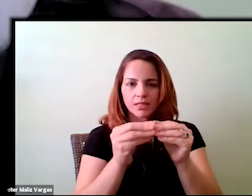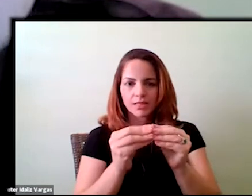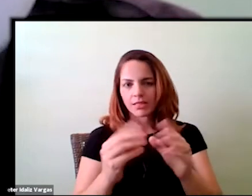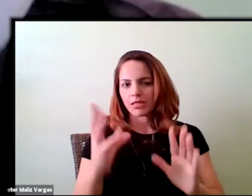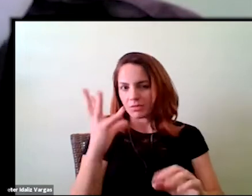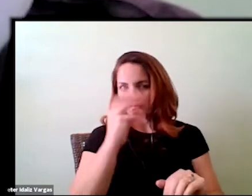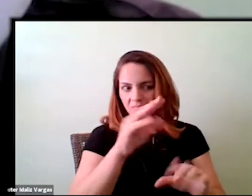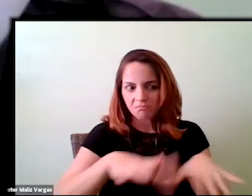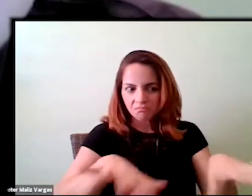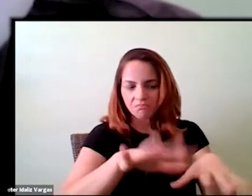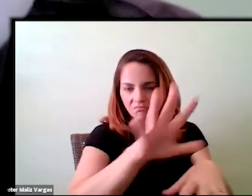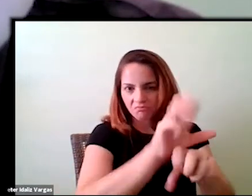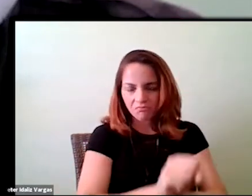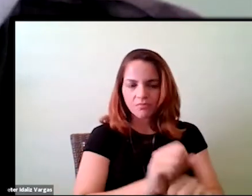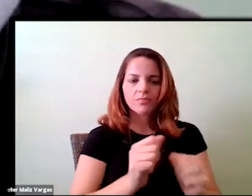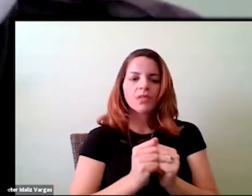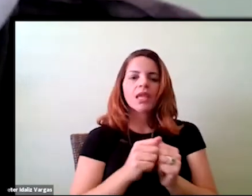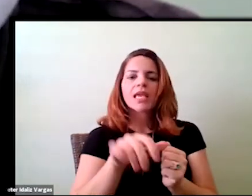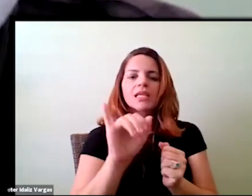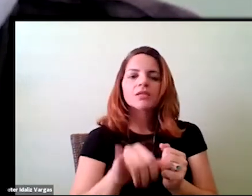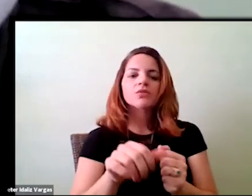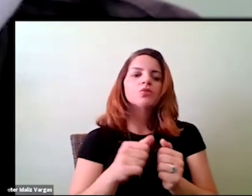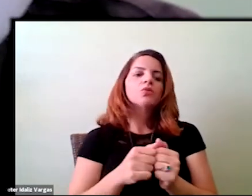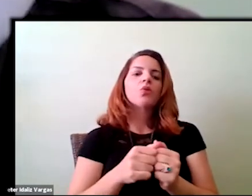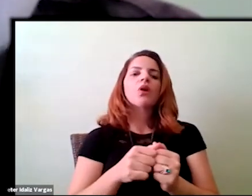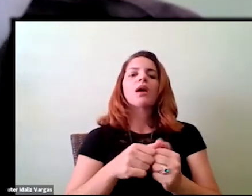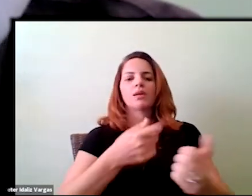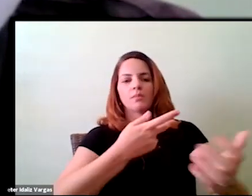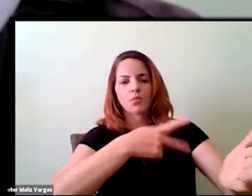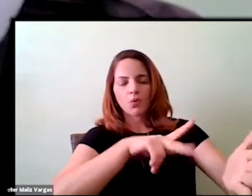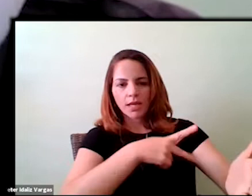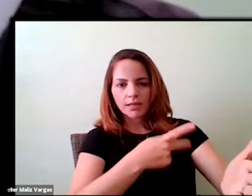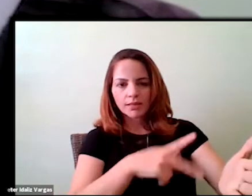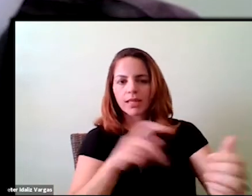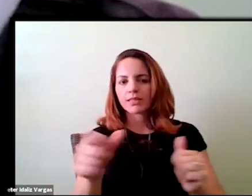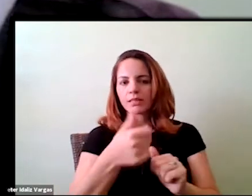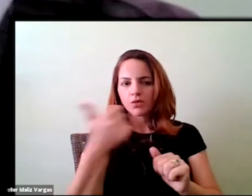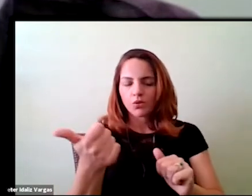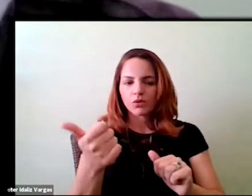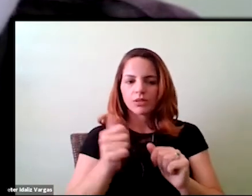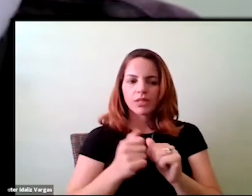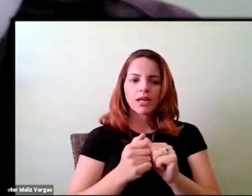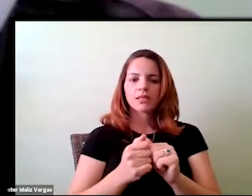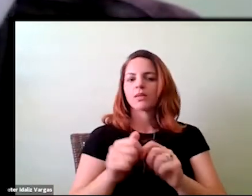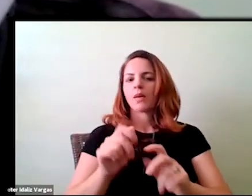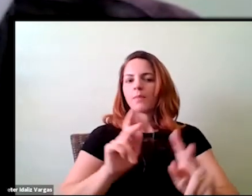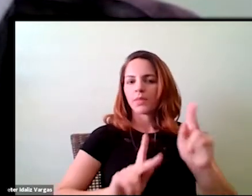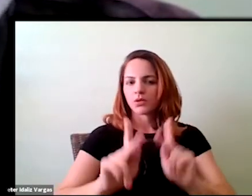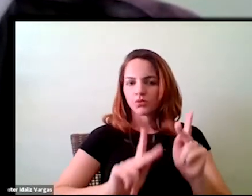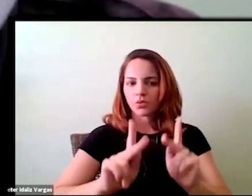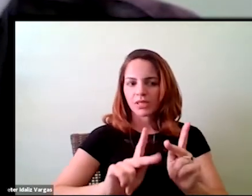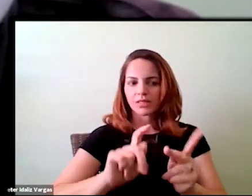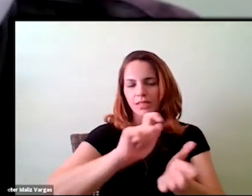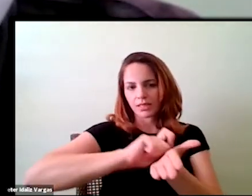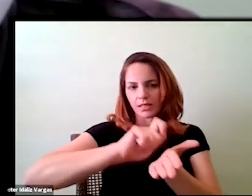recognizes and includes queer poets and performers of color whose writing and performance build upon the politics inherent